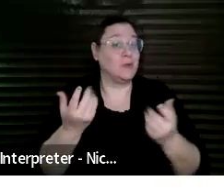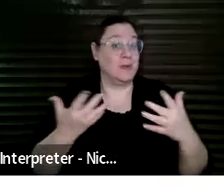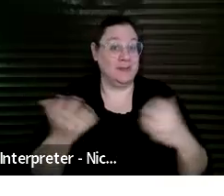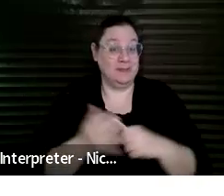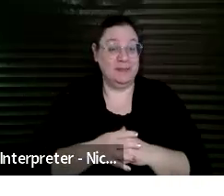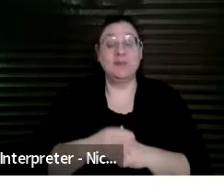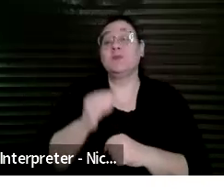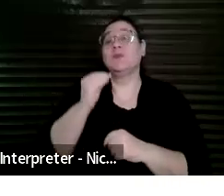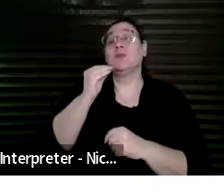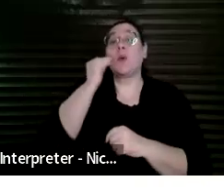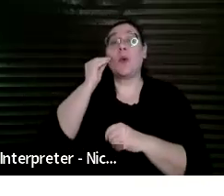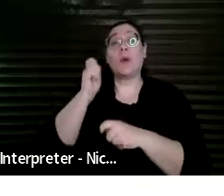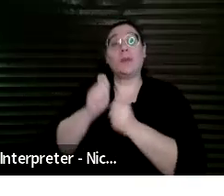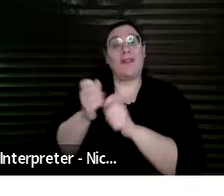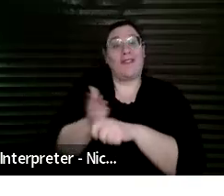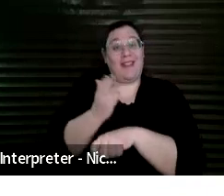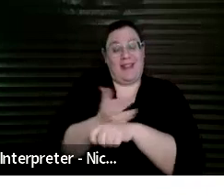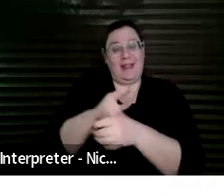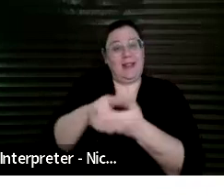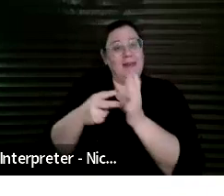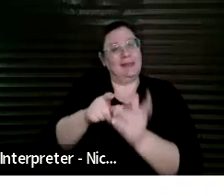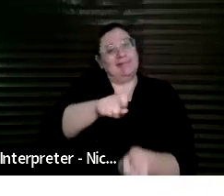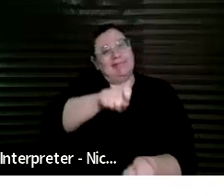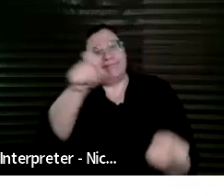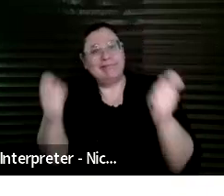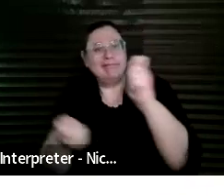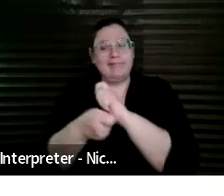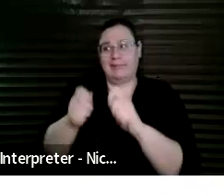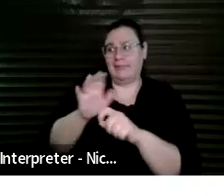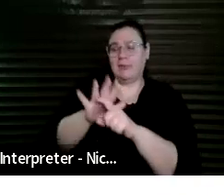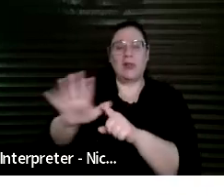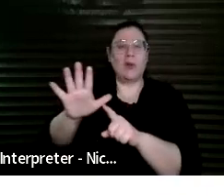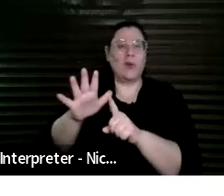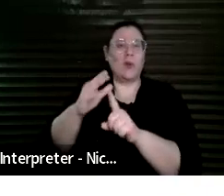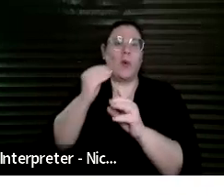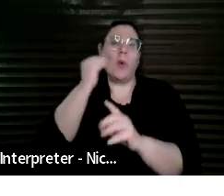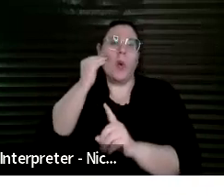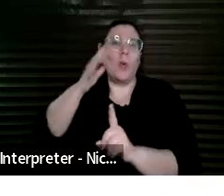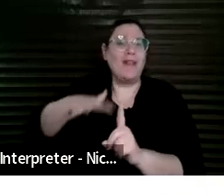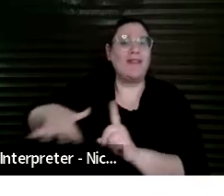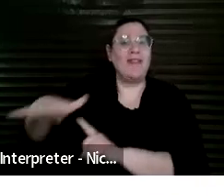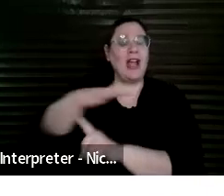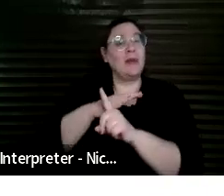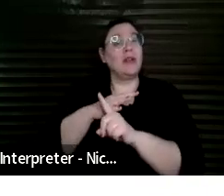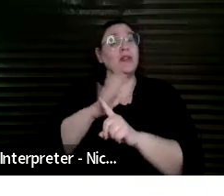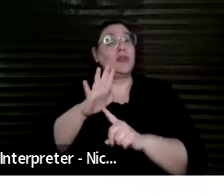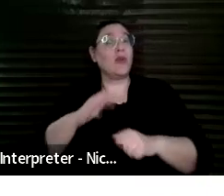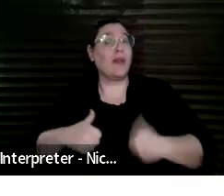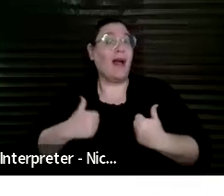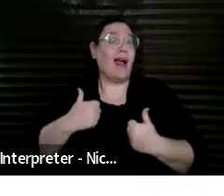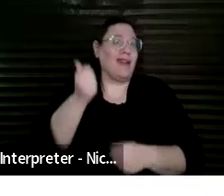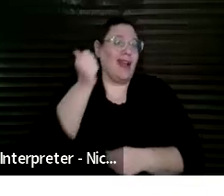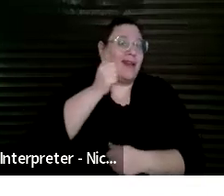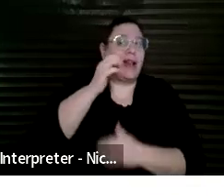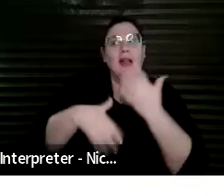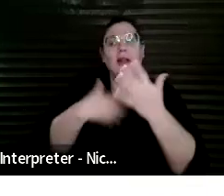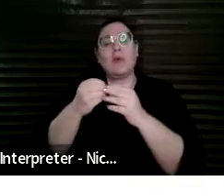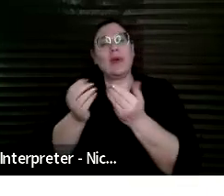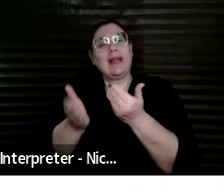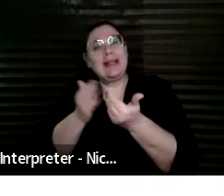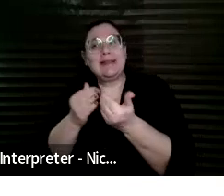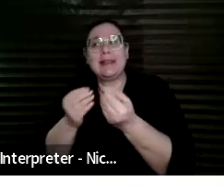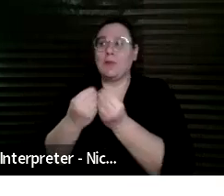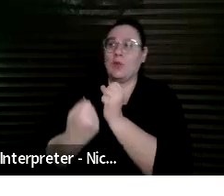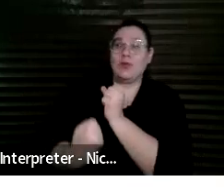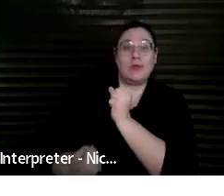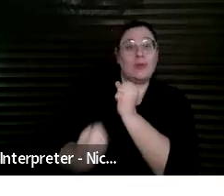Home modification refers to making changes to the home environment to make daily living easier, supportive,